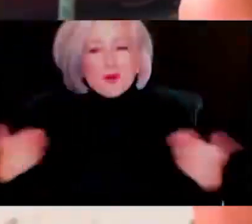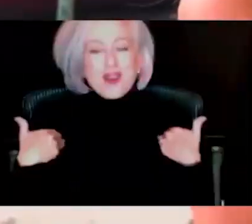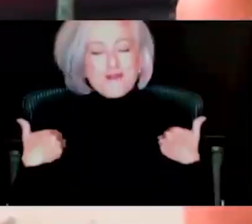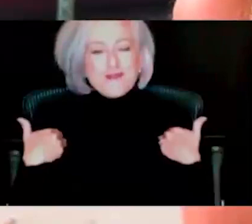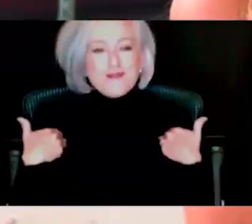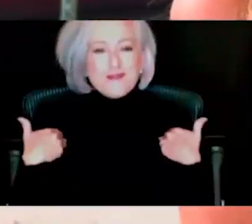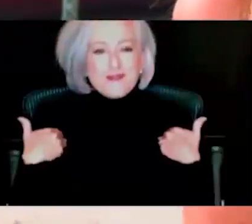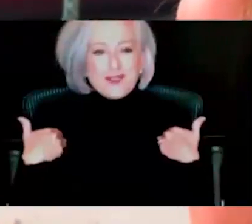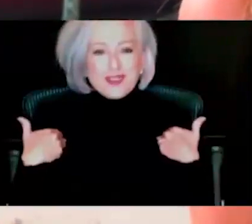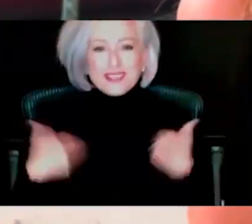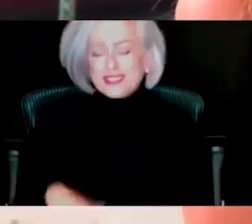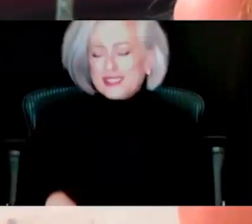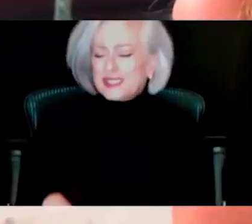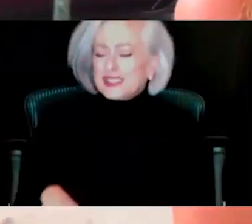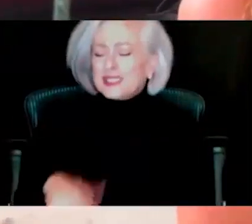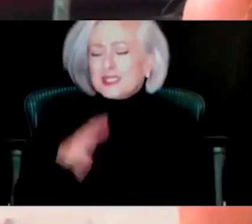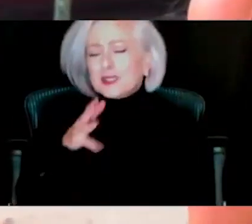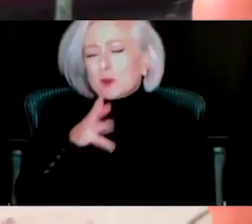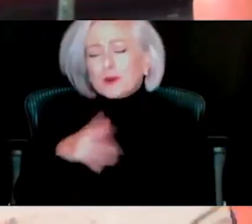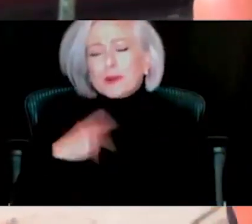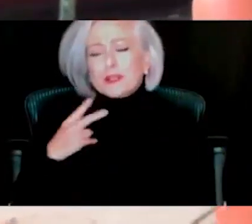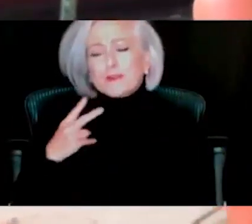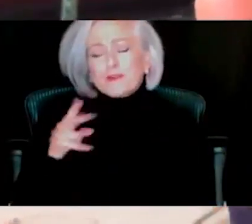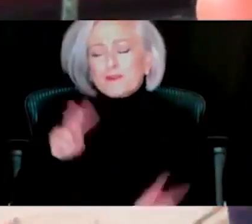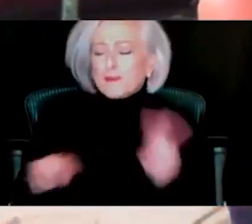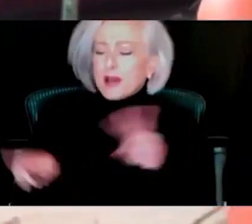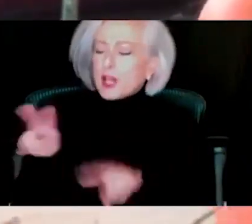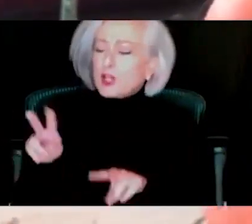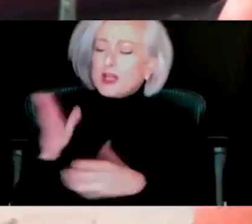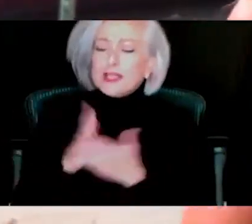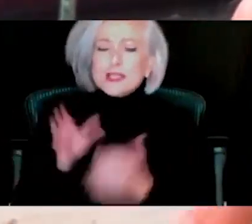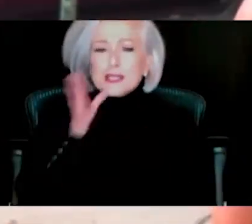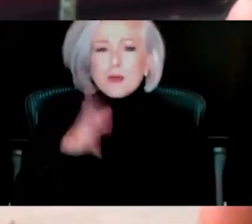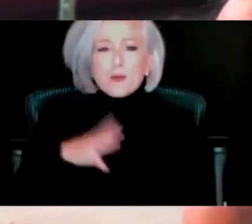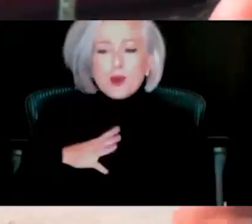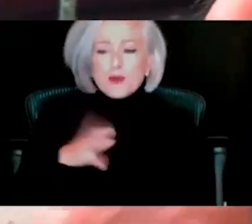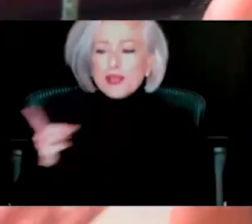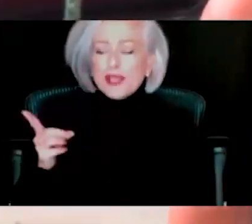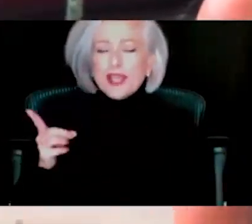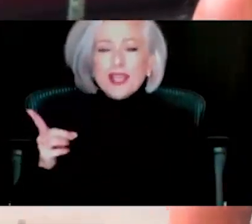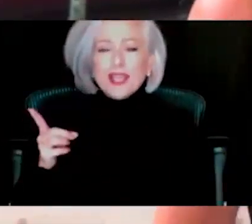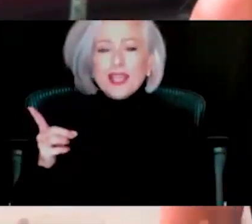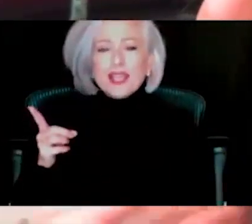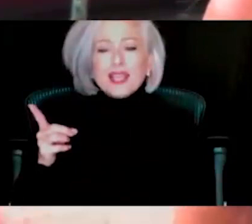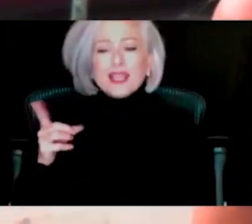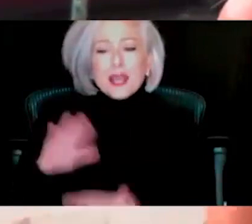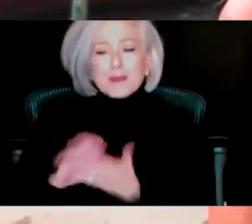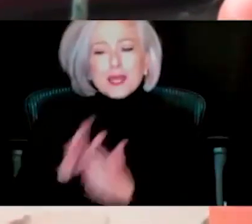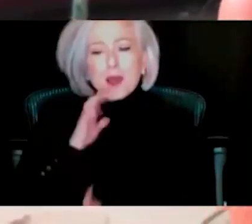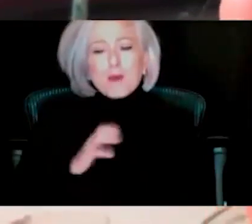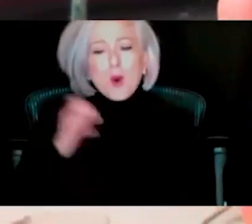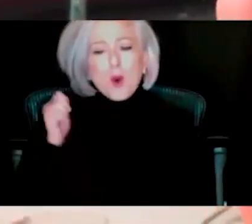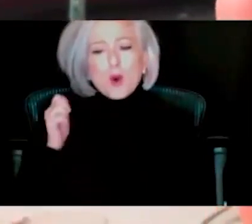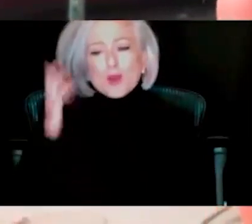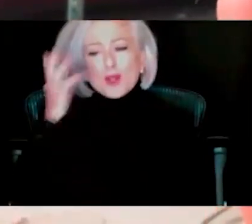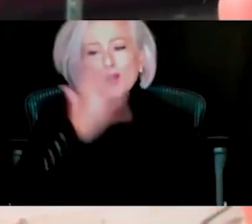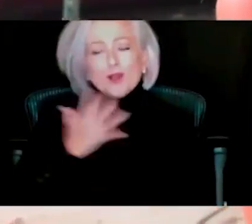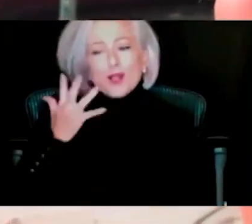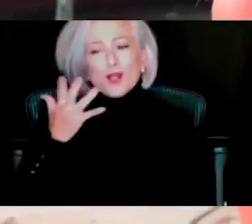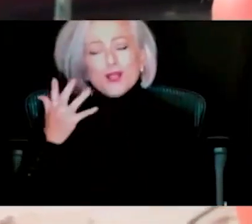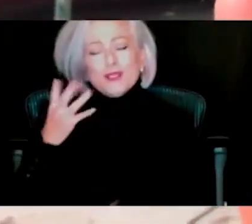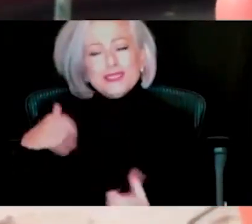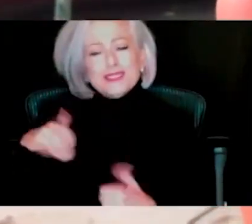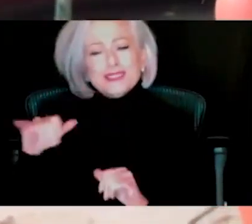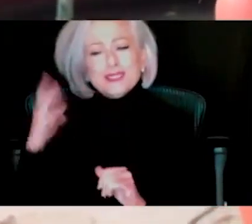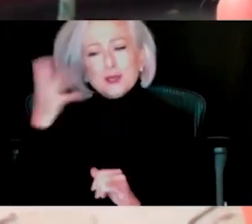I look at some women who have aged gracefully instead of doing plastic surgery and stuff, and I think, oh,